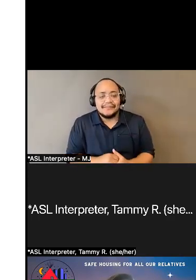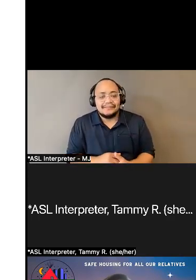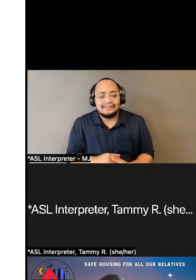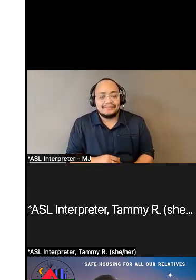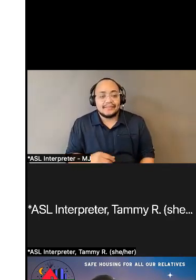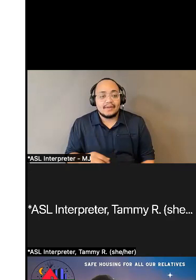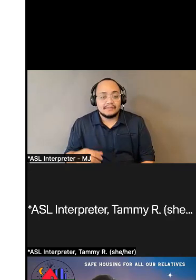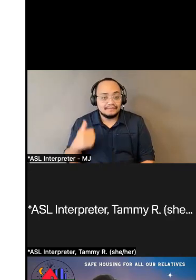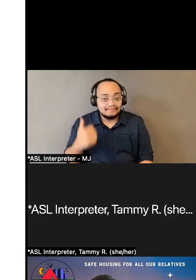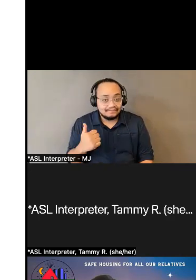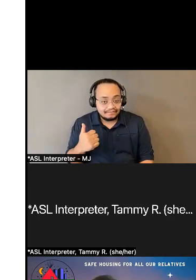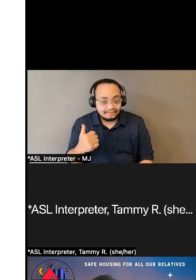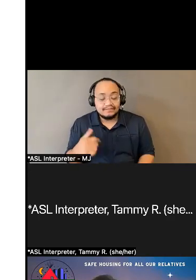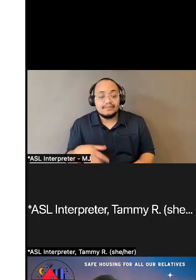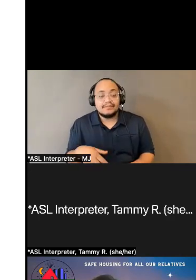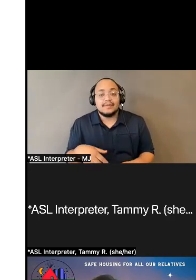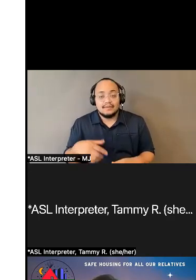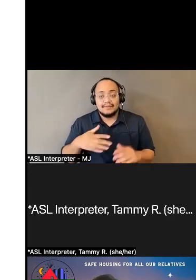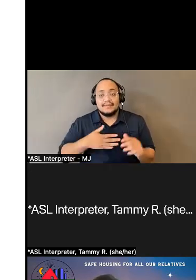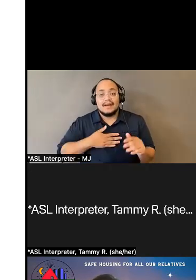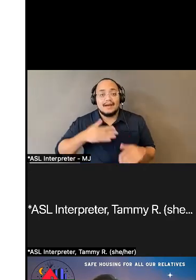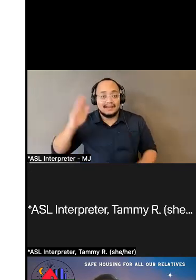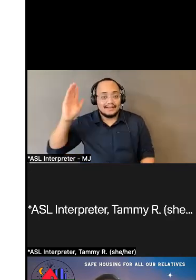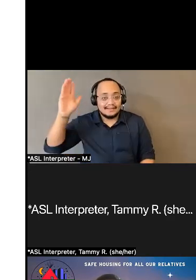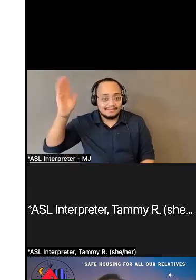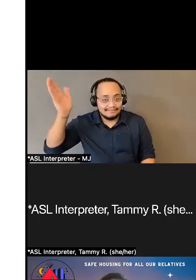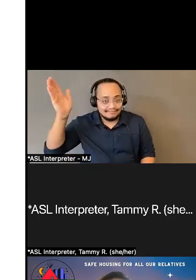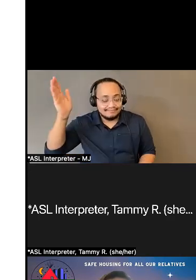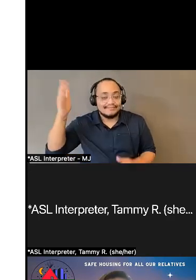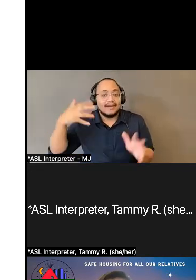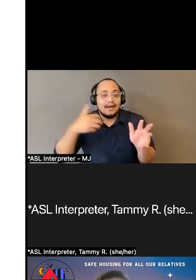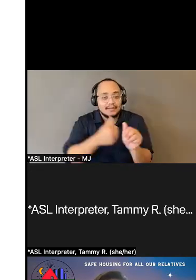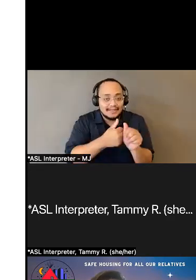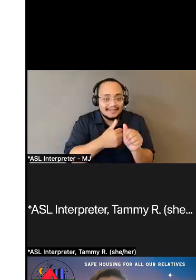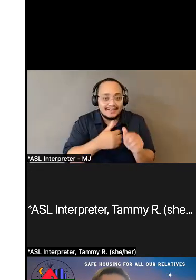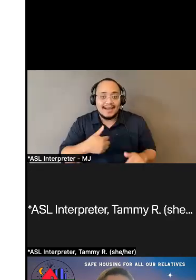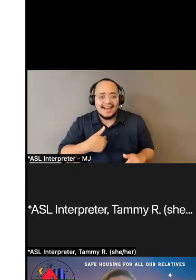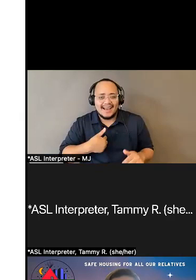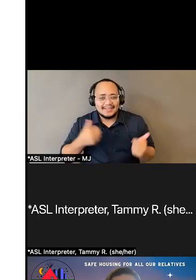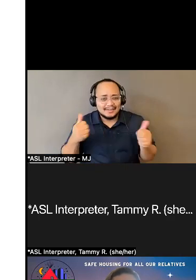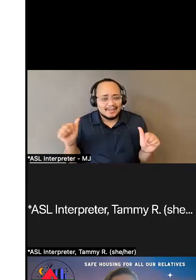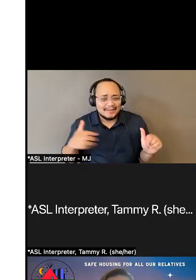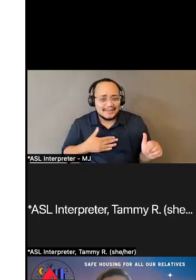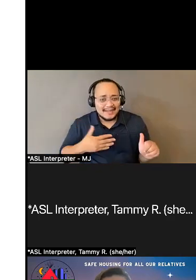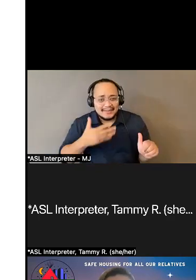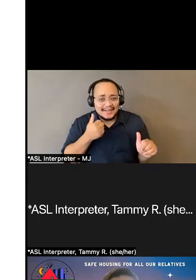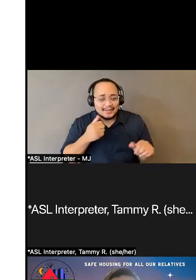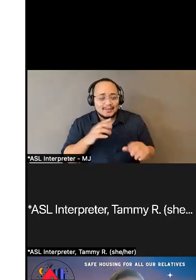Okay, so that wraps up my listening session update. I did try to speak as slowly as I possibly